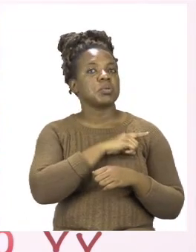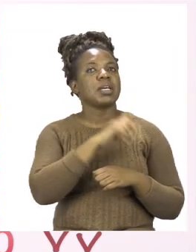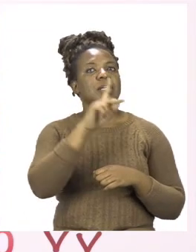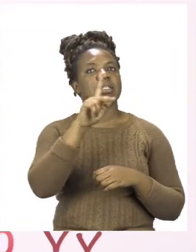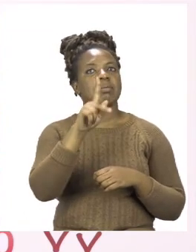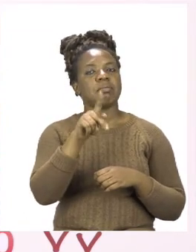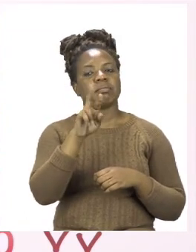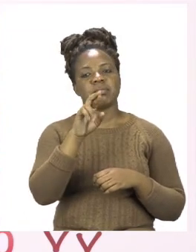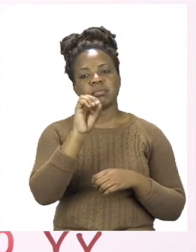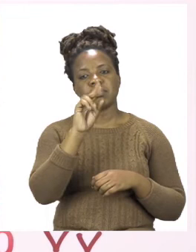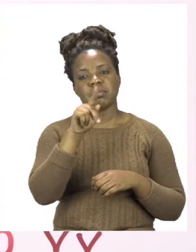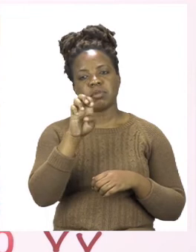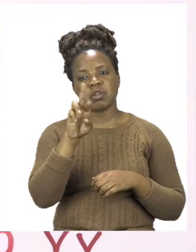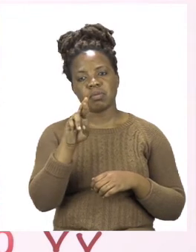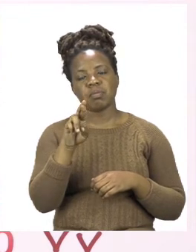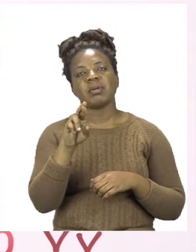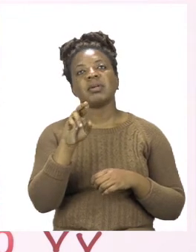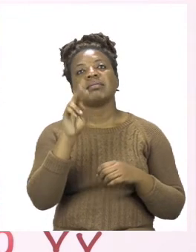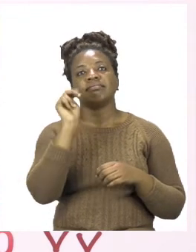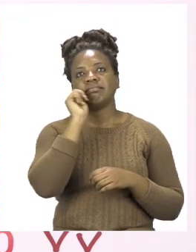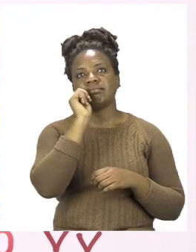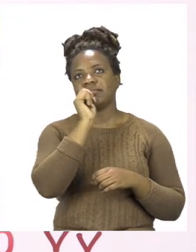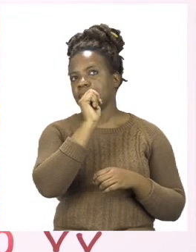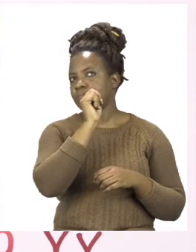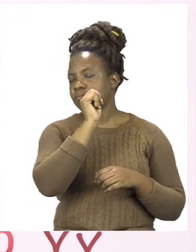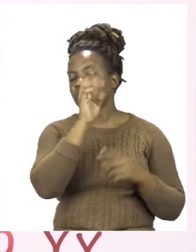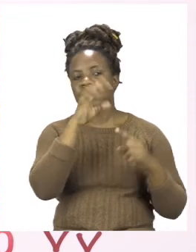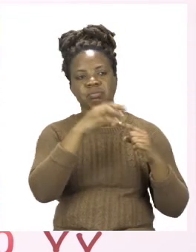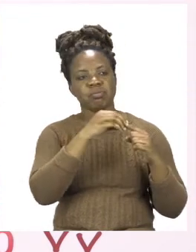sure you start all your months with capital letters.